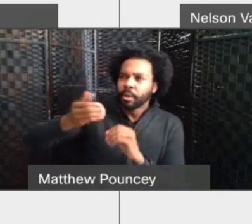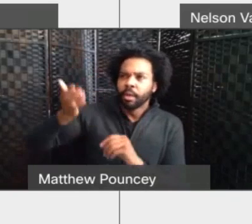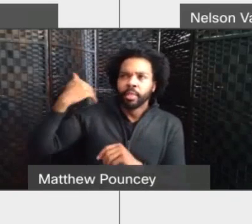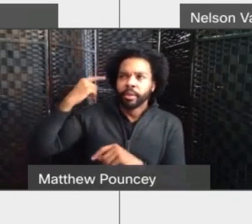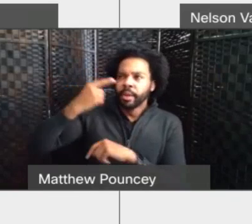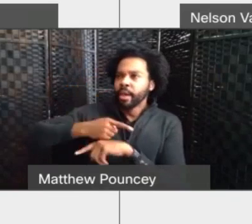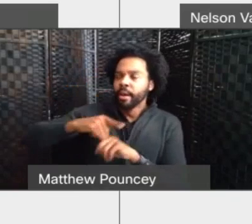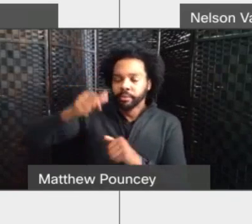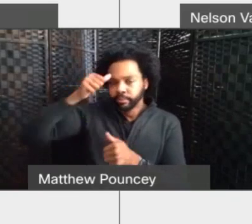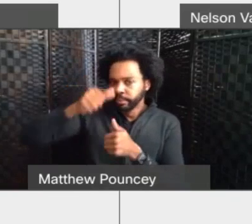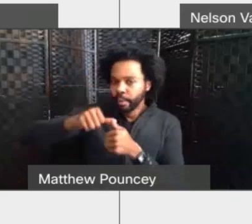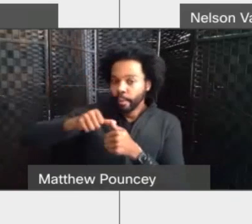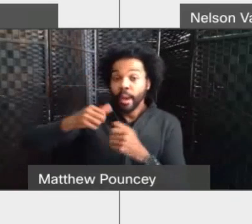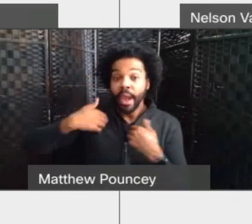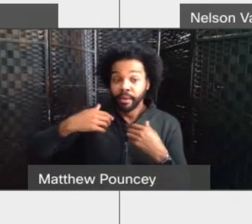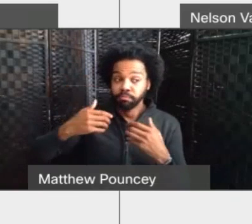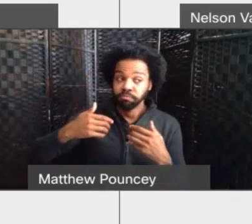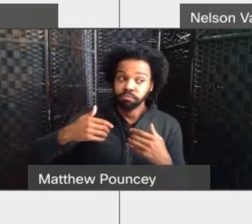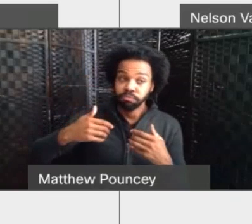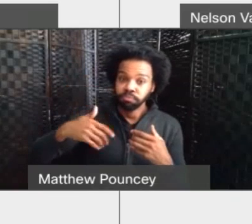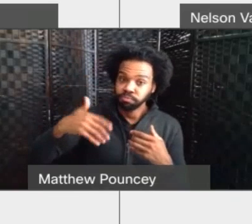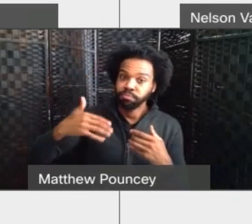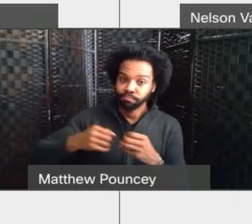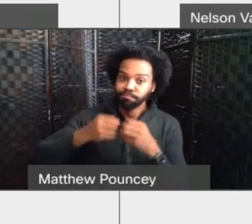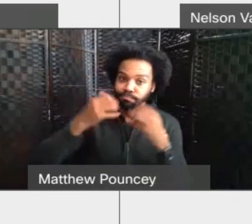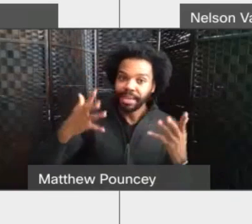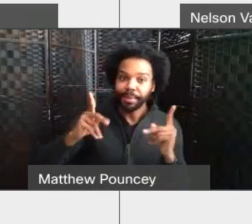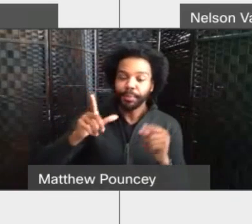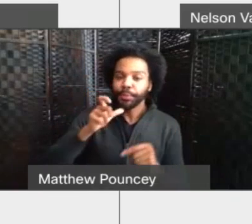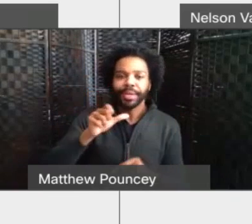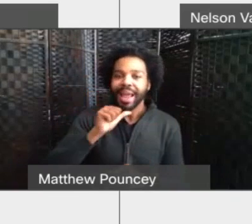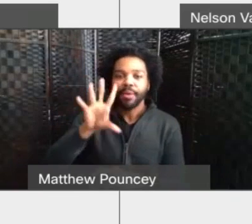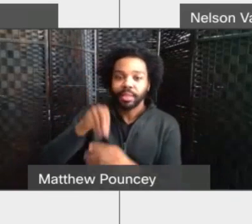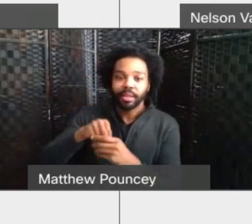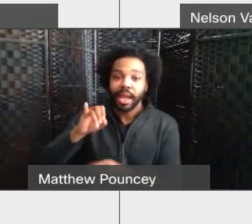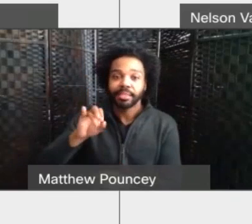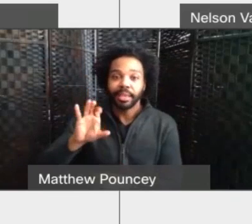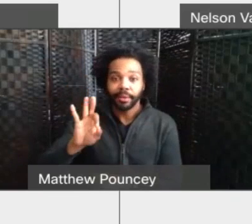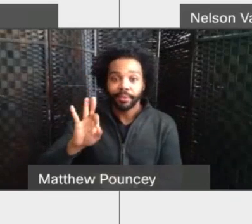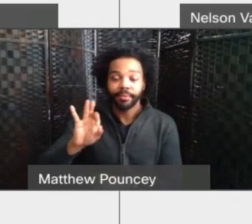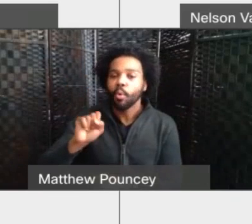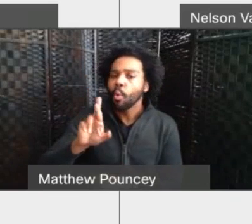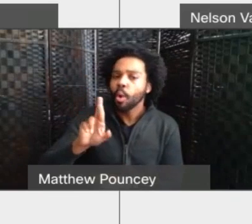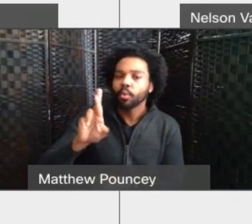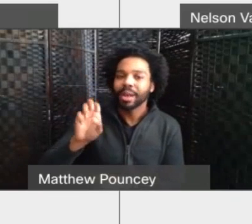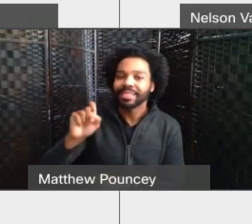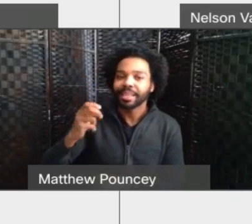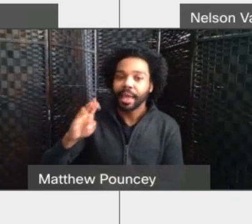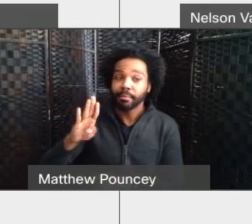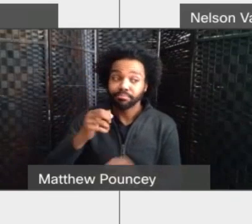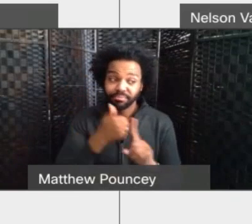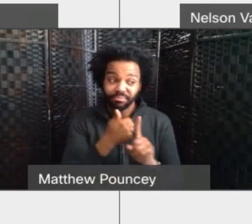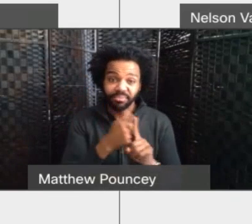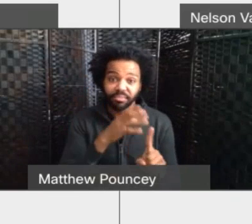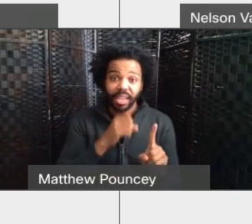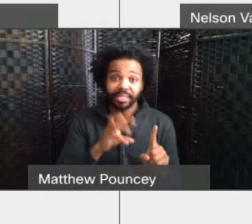have quite a number of people who are not in ICFs or residential habilitation who are 65 or older. And we